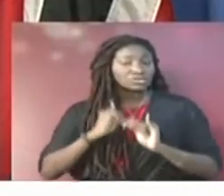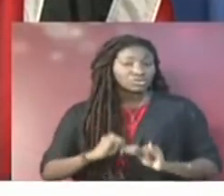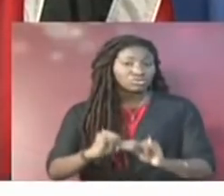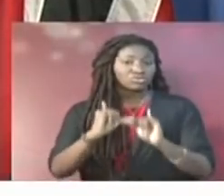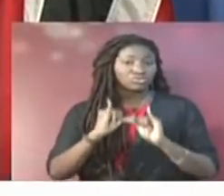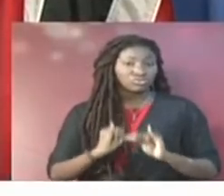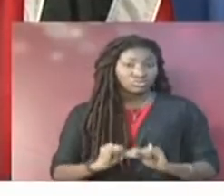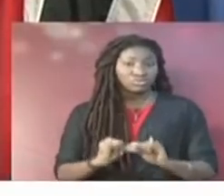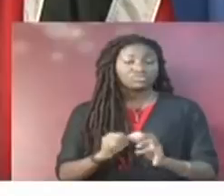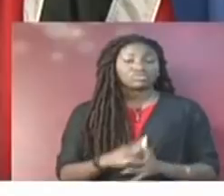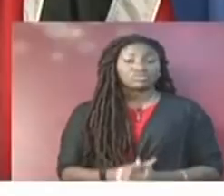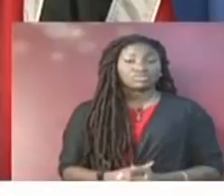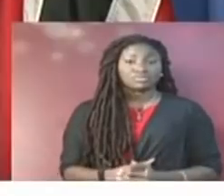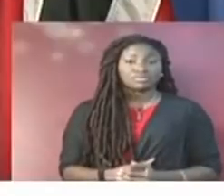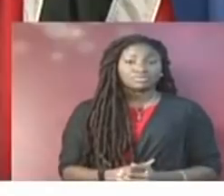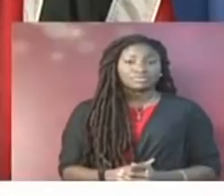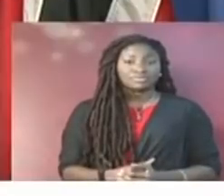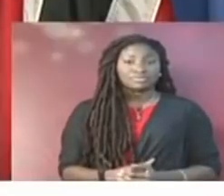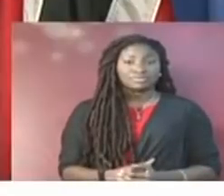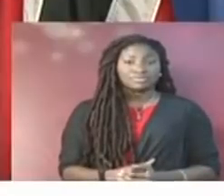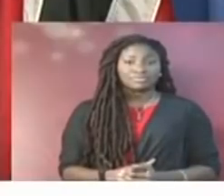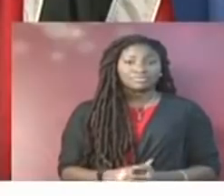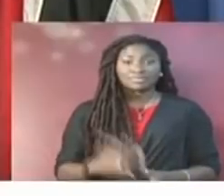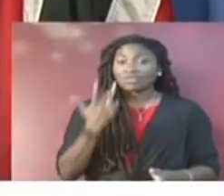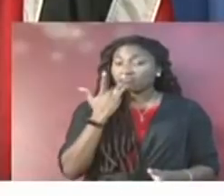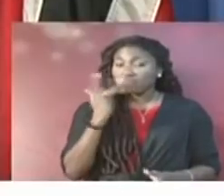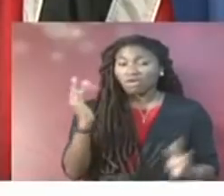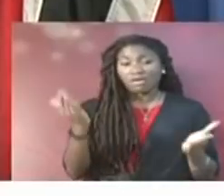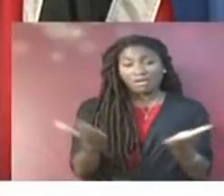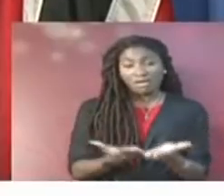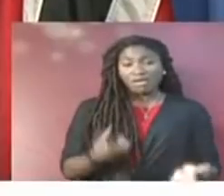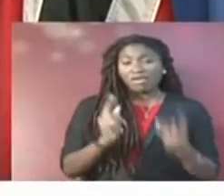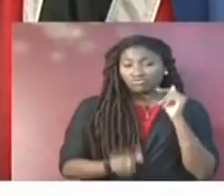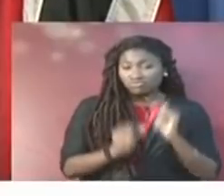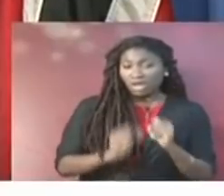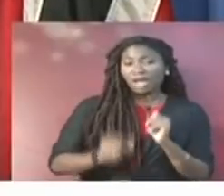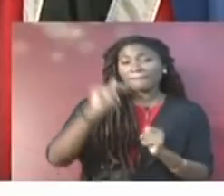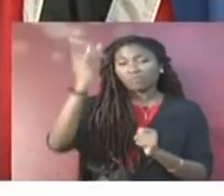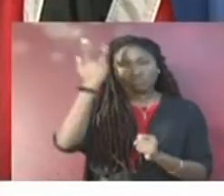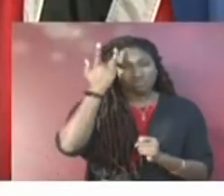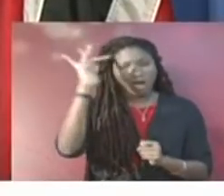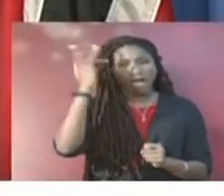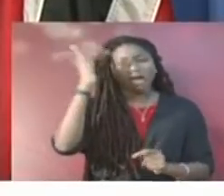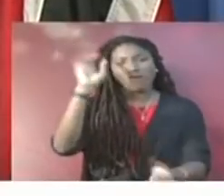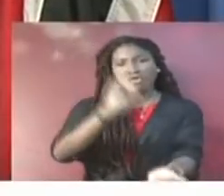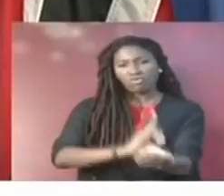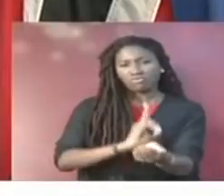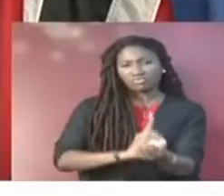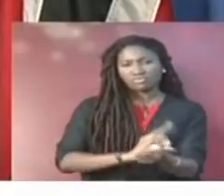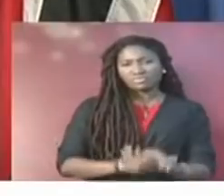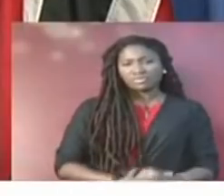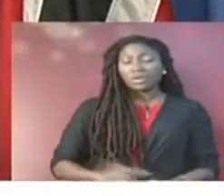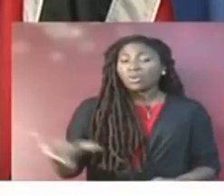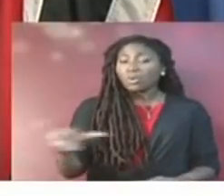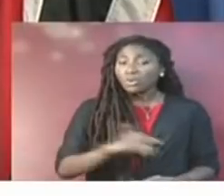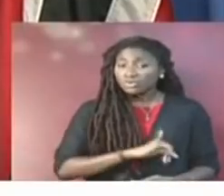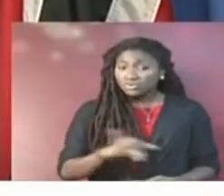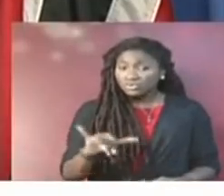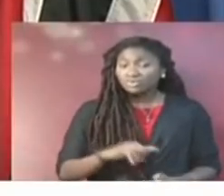the wide range of which, thankfully, we have here in Trinidad and Tobago. But I also want to retain